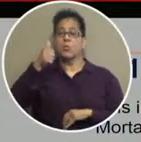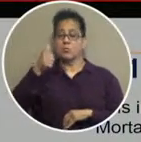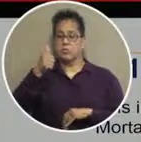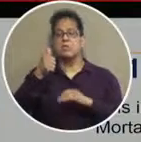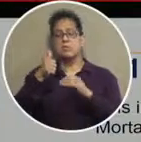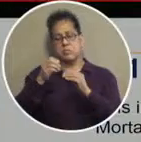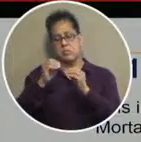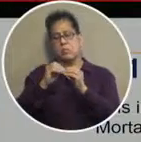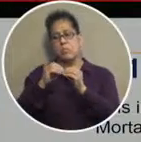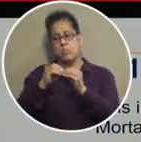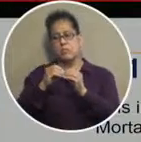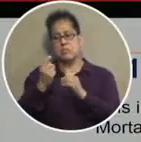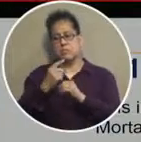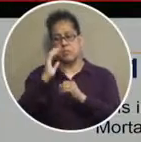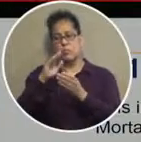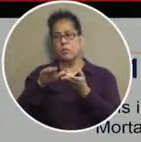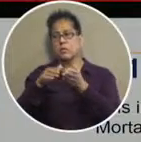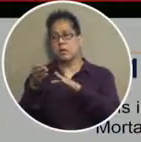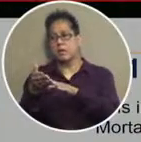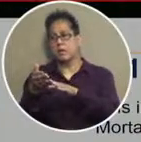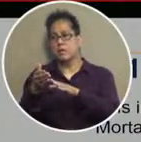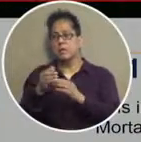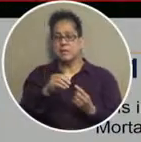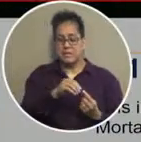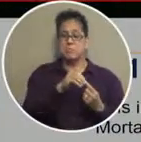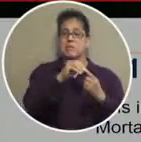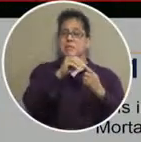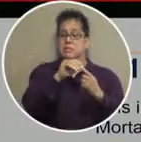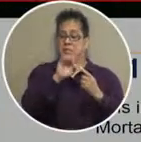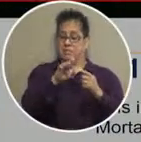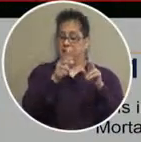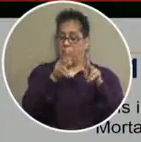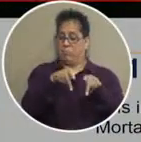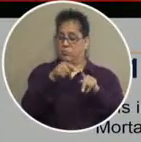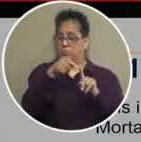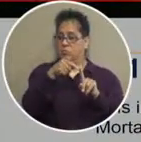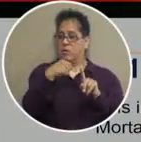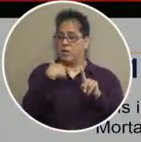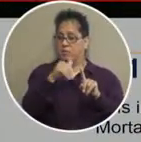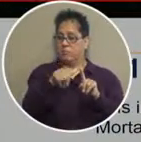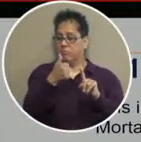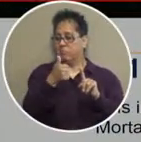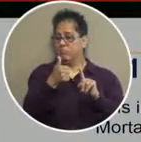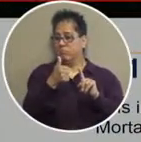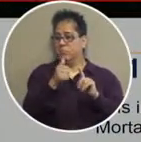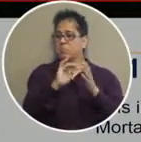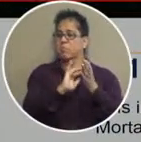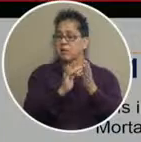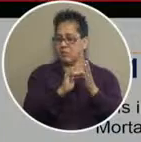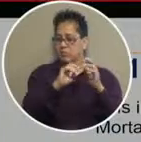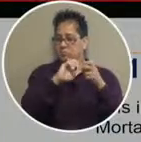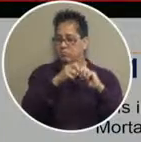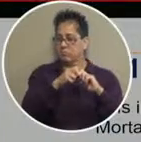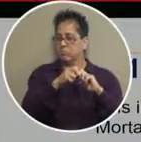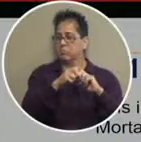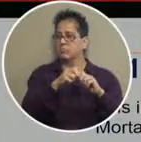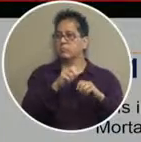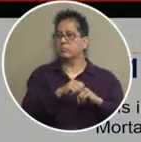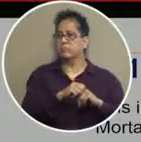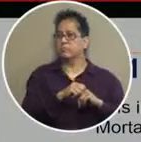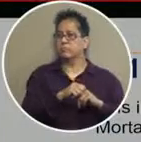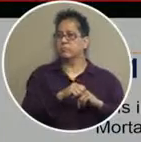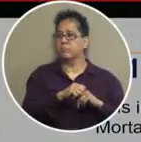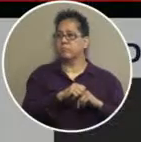more likely it is that somebody's going to die, especially if they have any underlying health conditions. Next